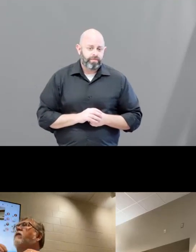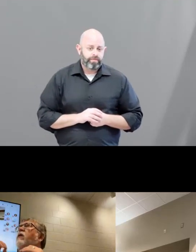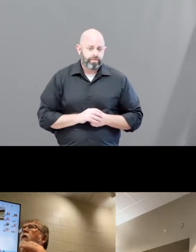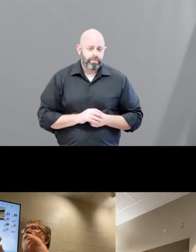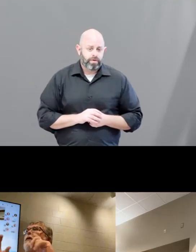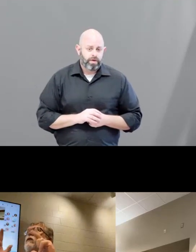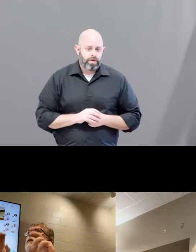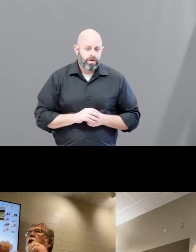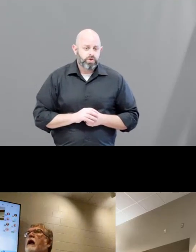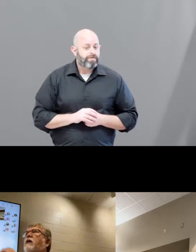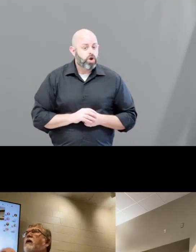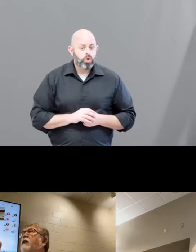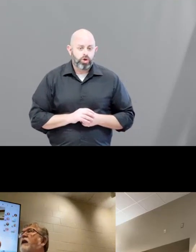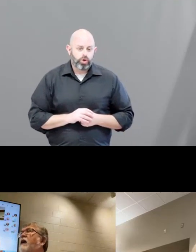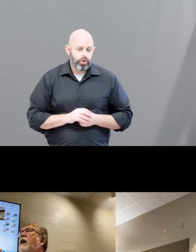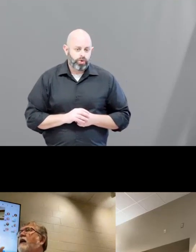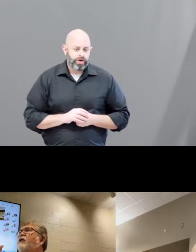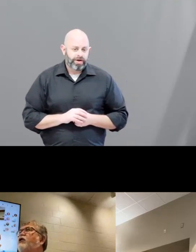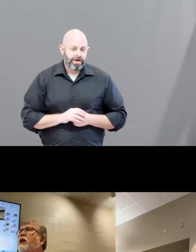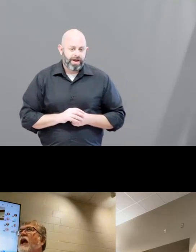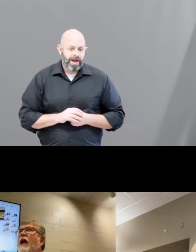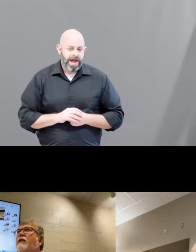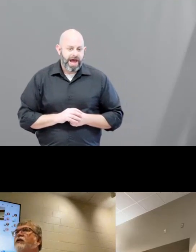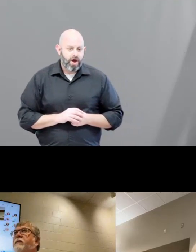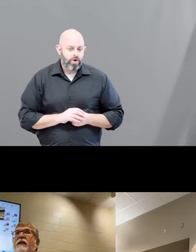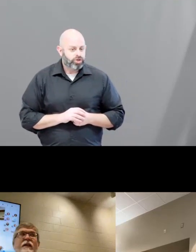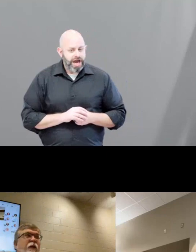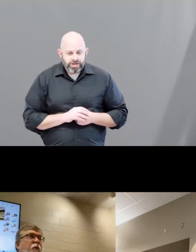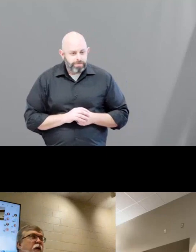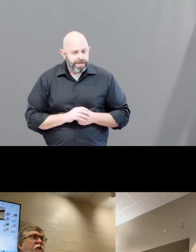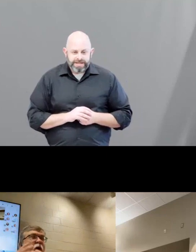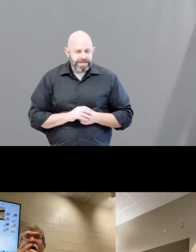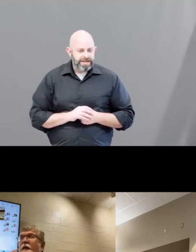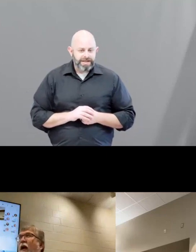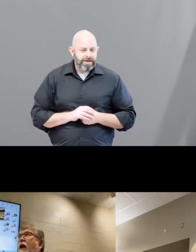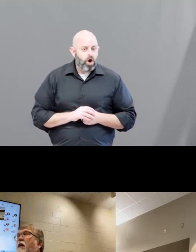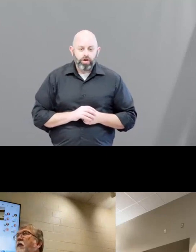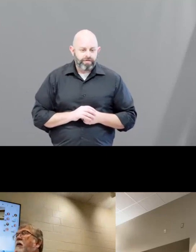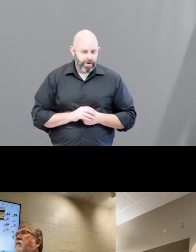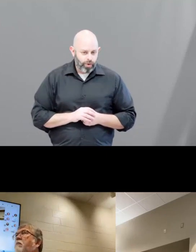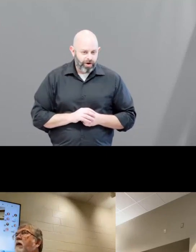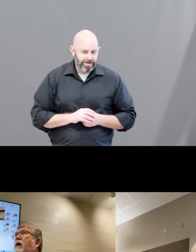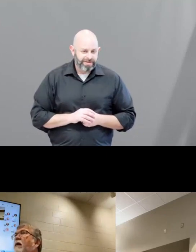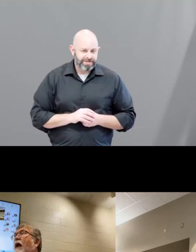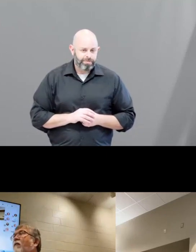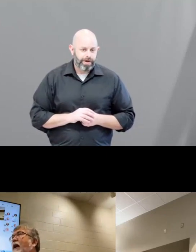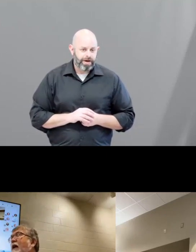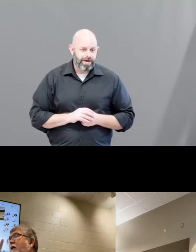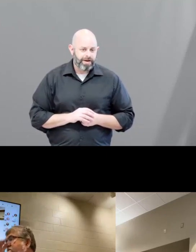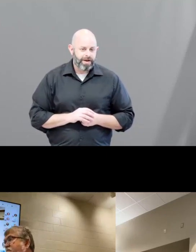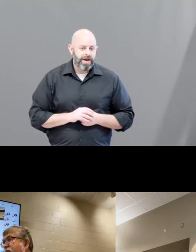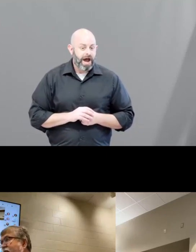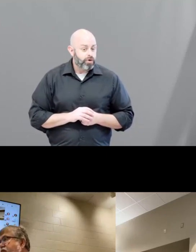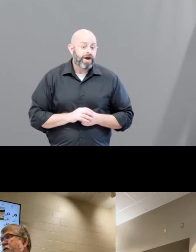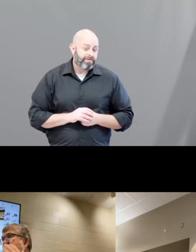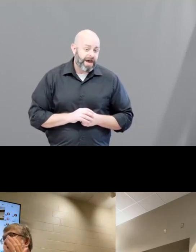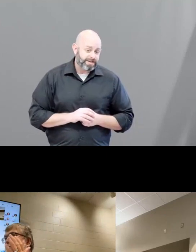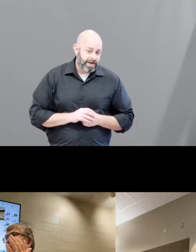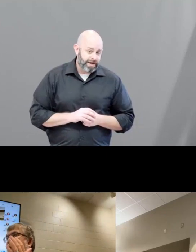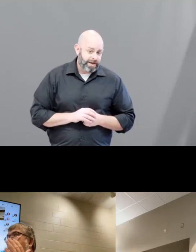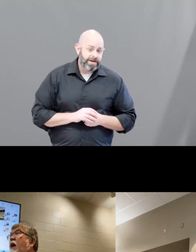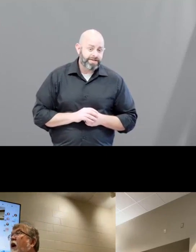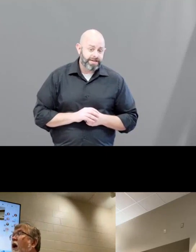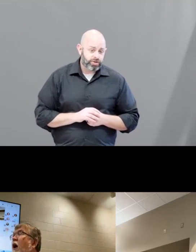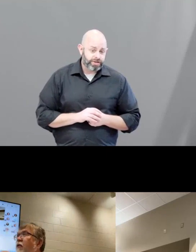Kevin. So I have no clue how ChatGPT, all of that works, but I do